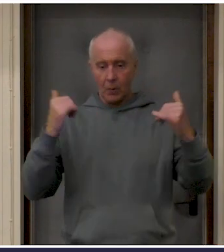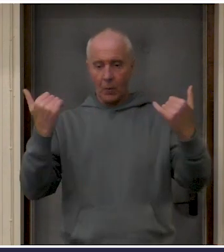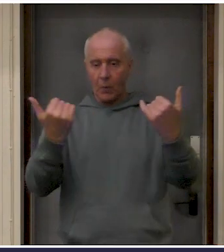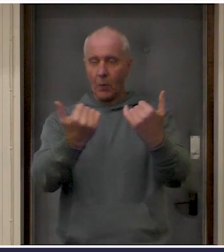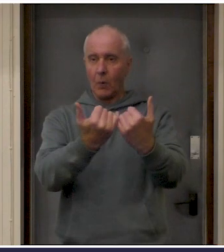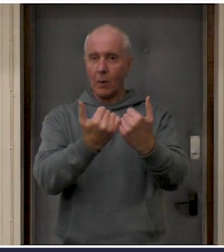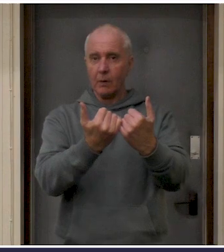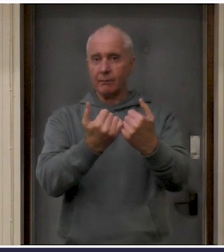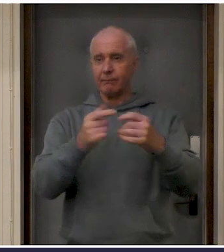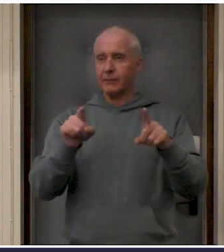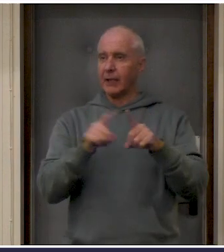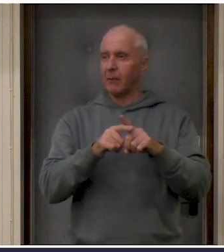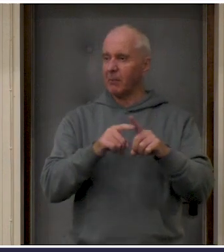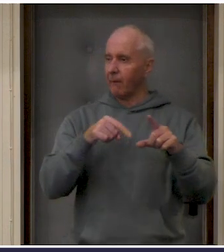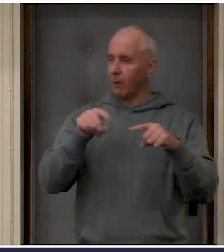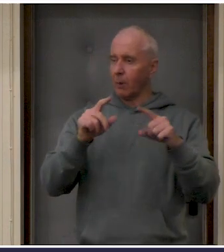Trafford.